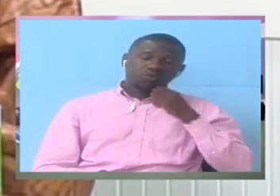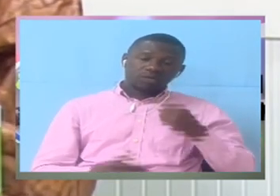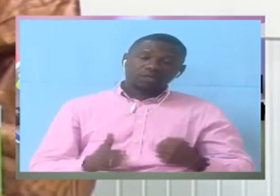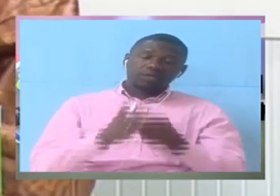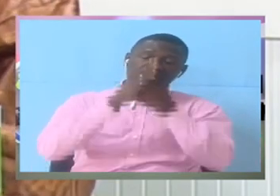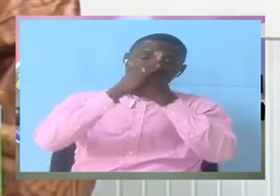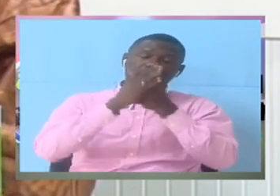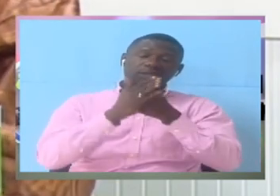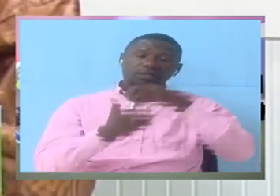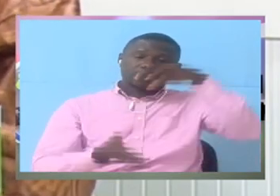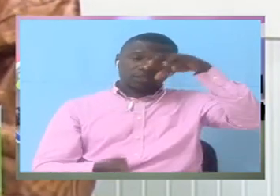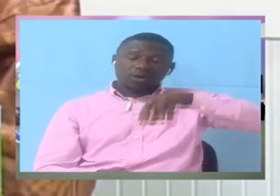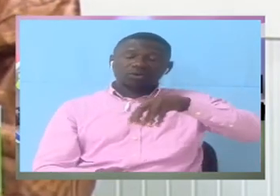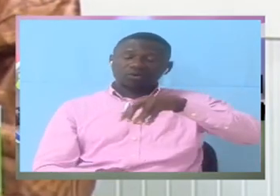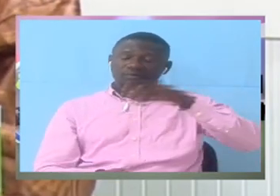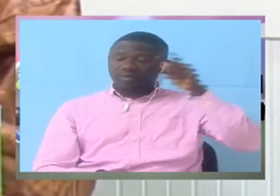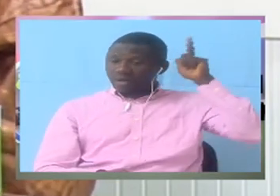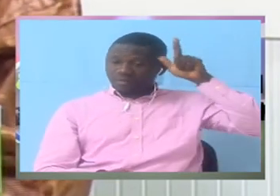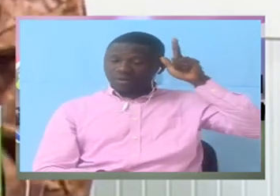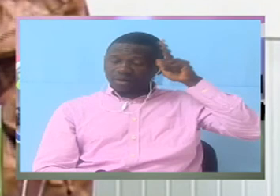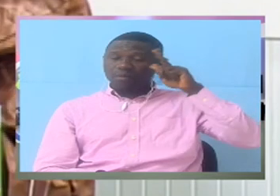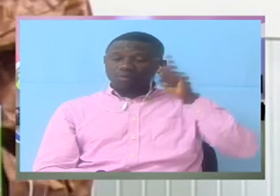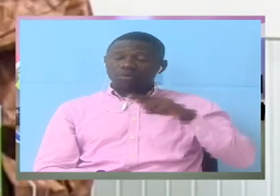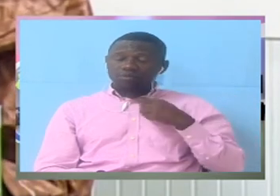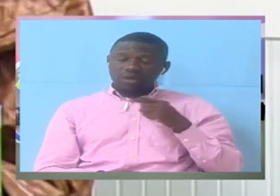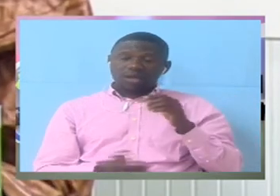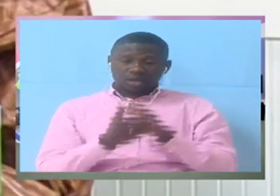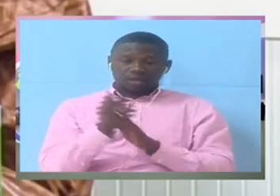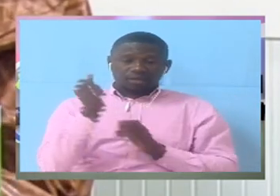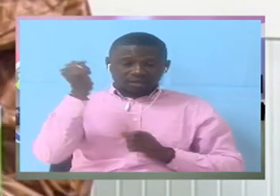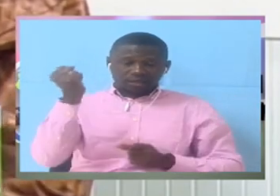But I held the Quran.